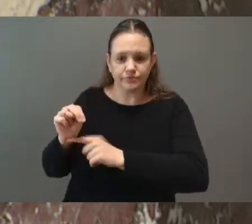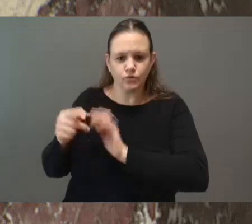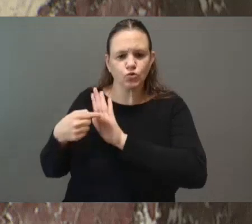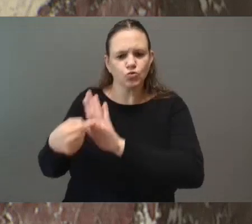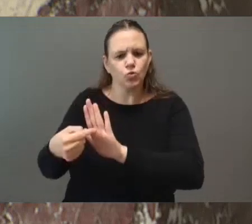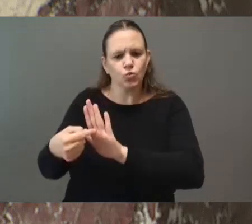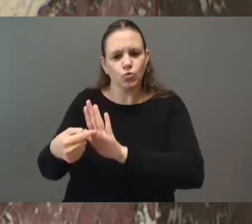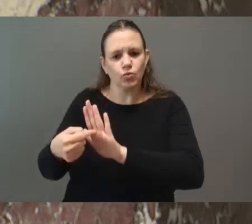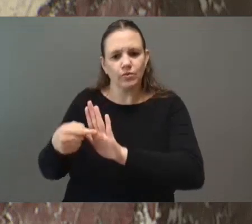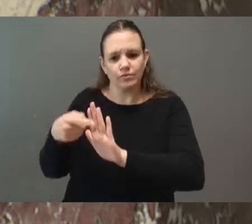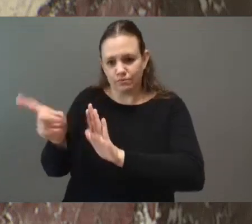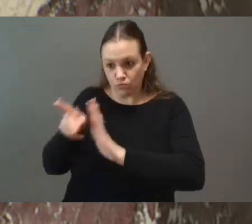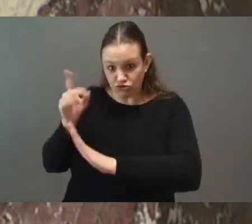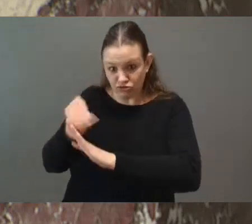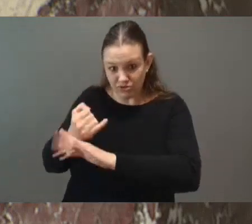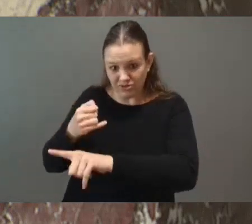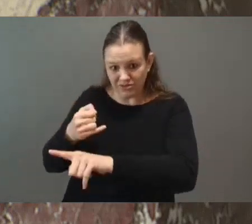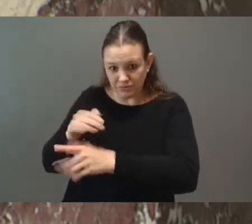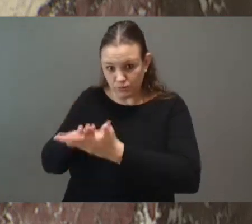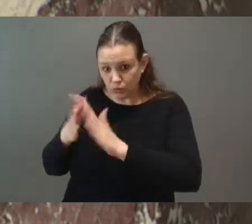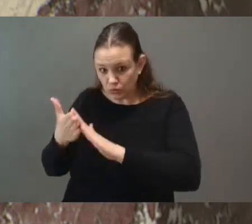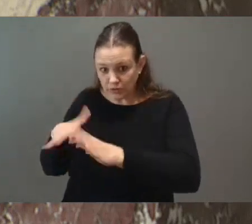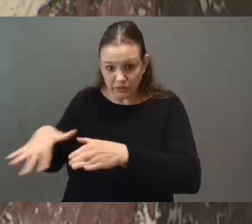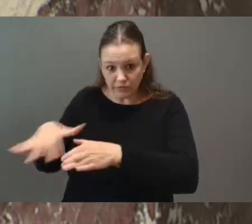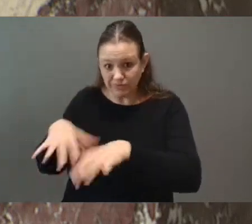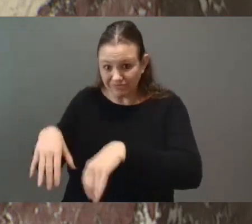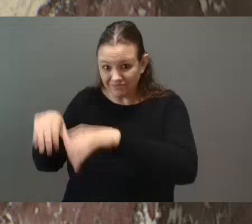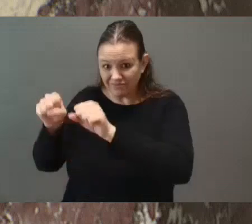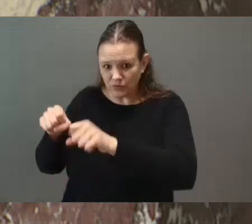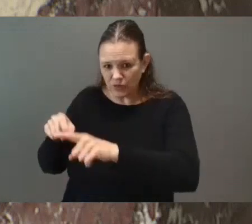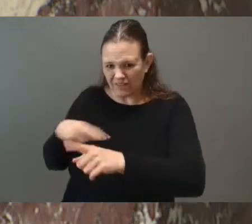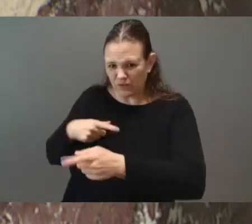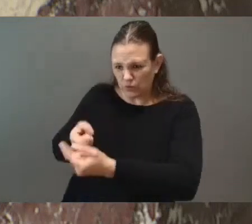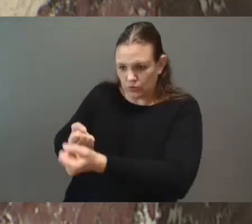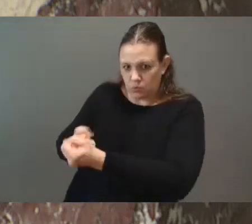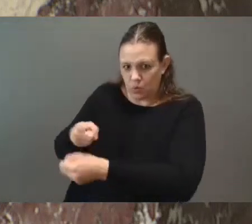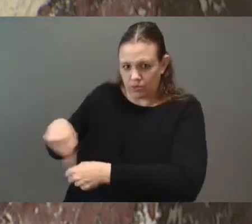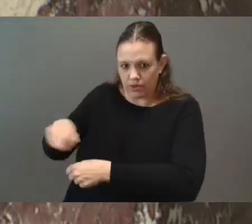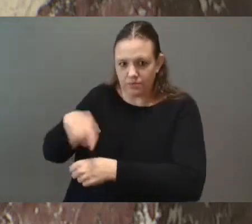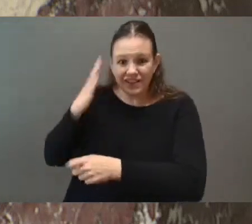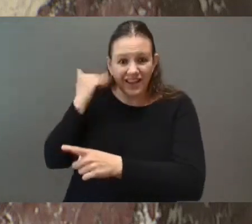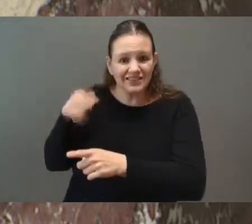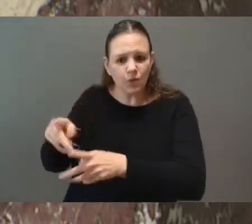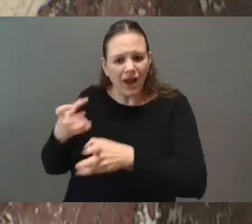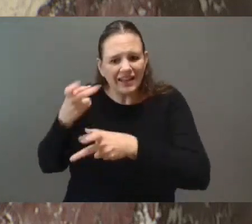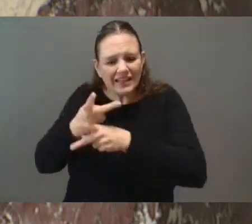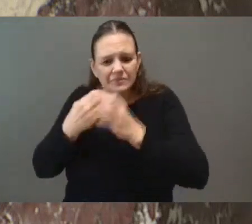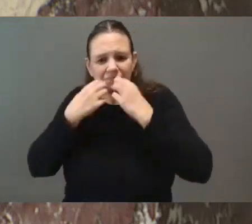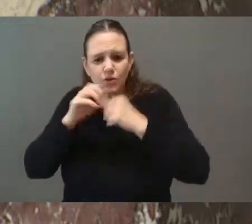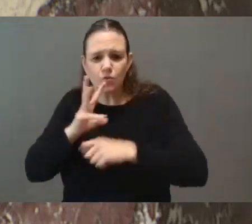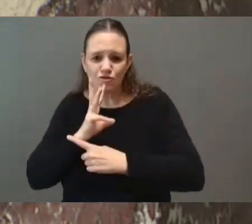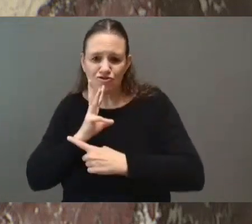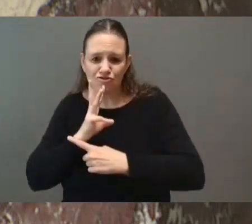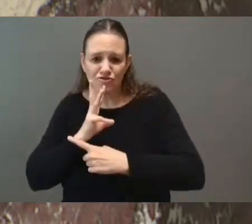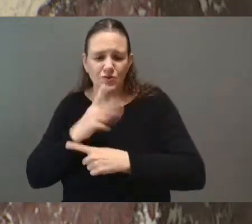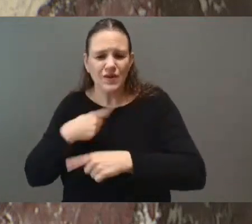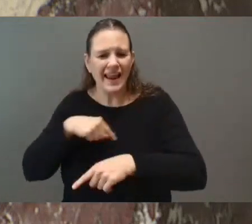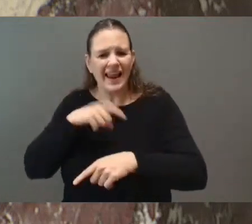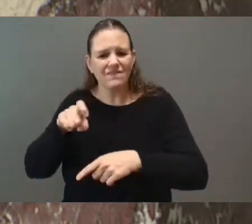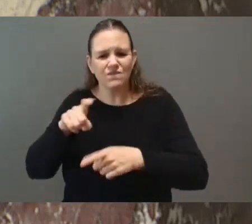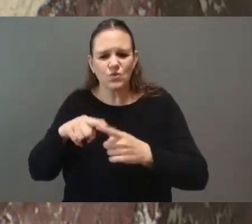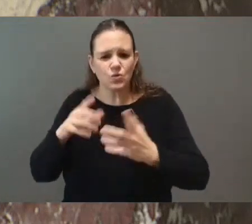support, because we know that we must consider water differently. We must value it and understand its impact on our economy, our